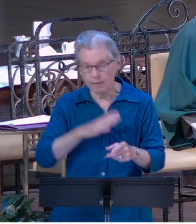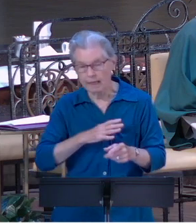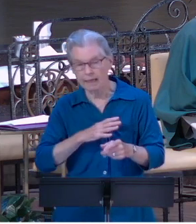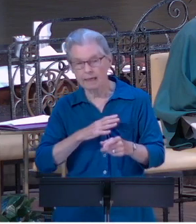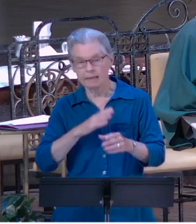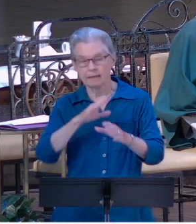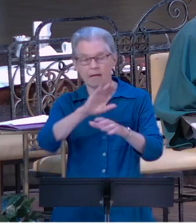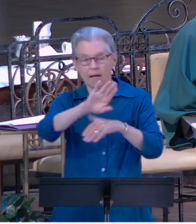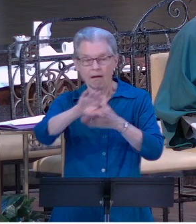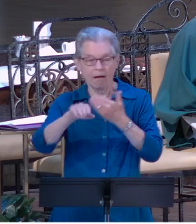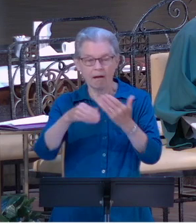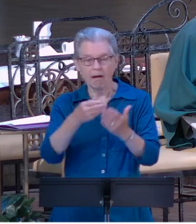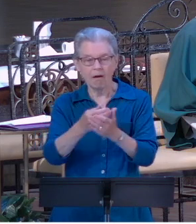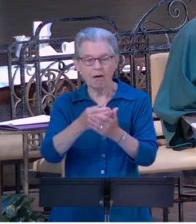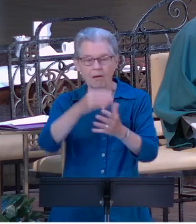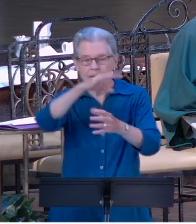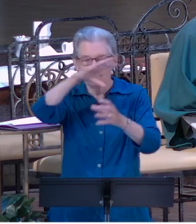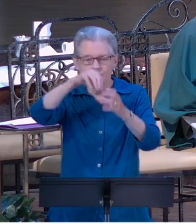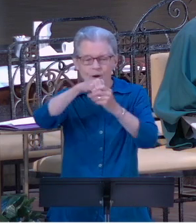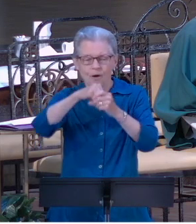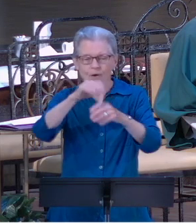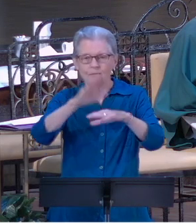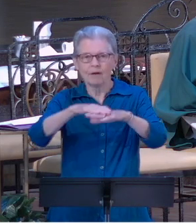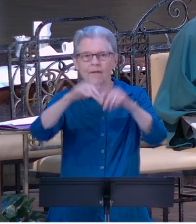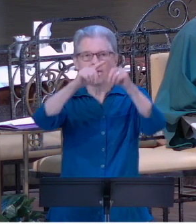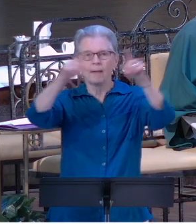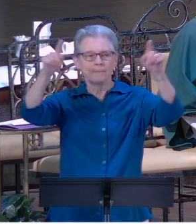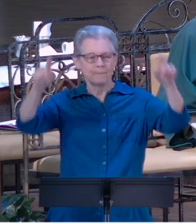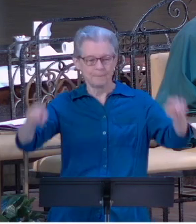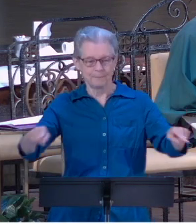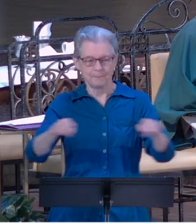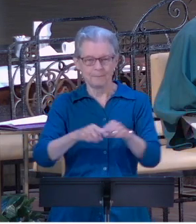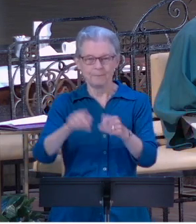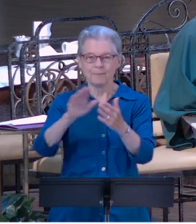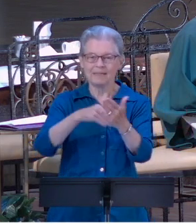and exhaustion, is comforted by a fellow traveler.